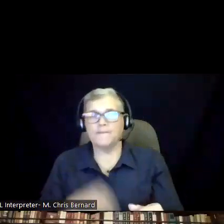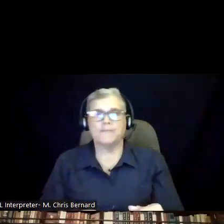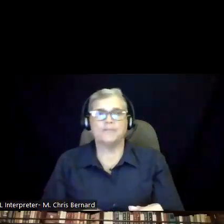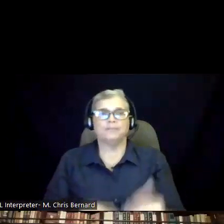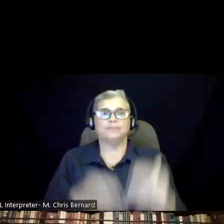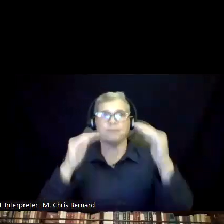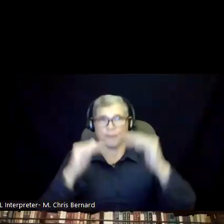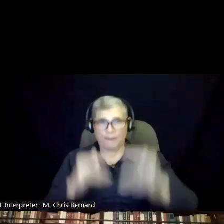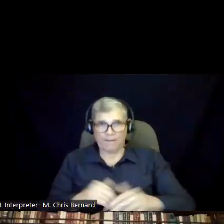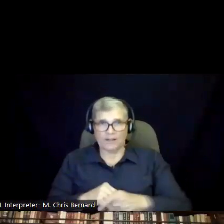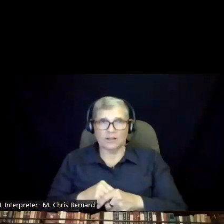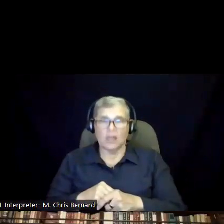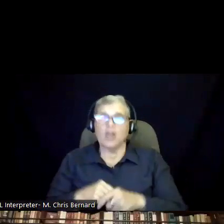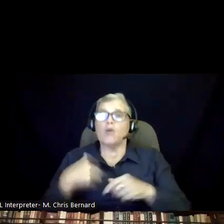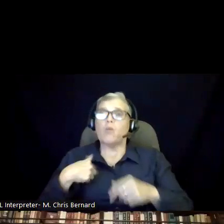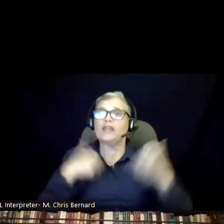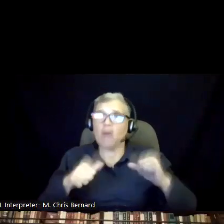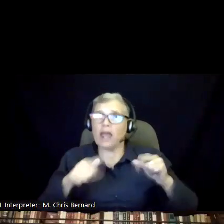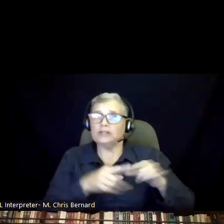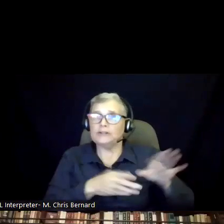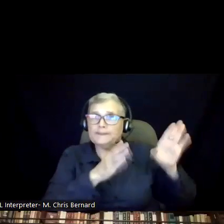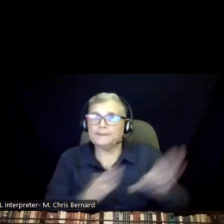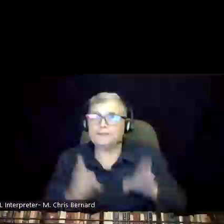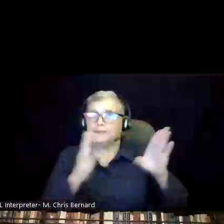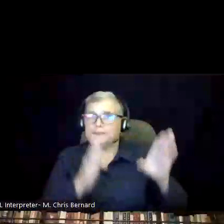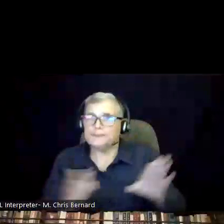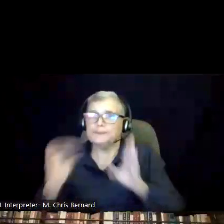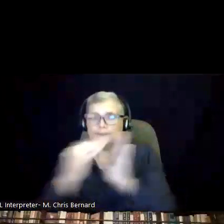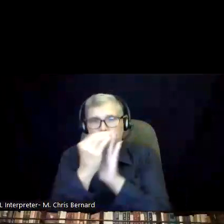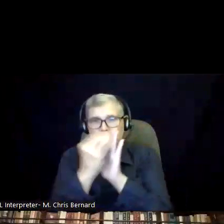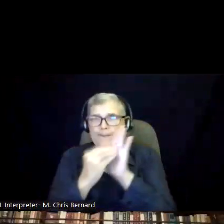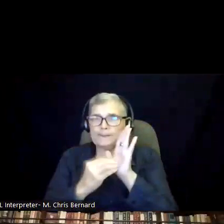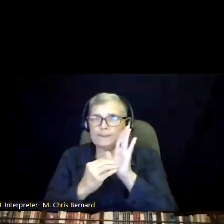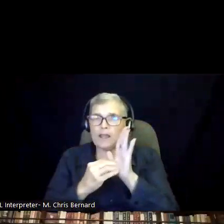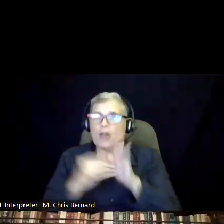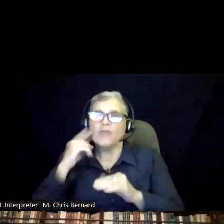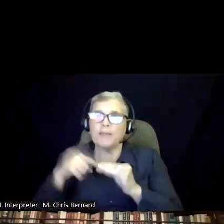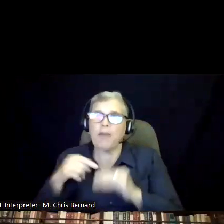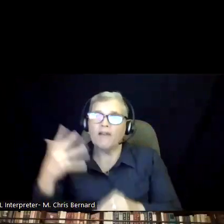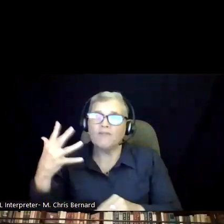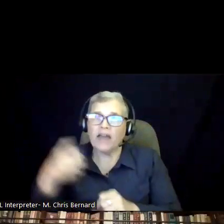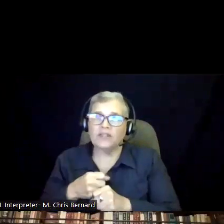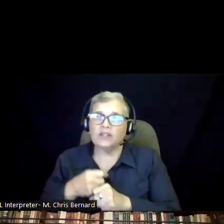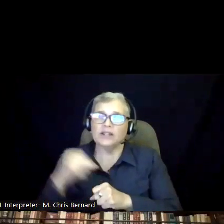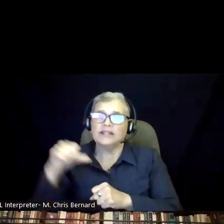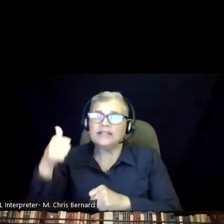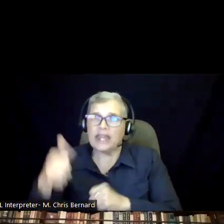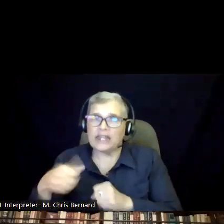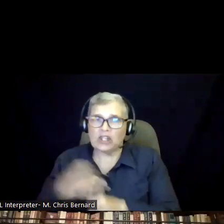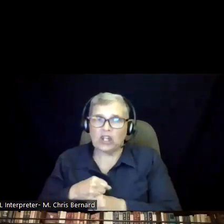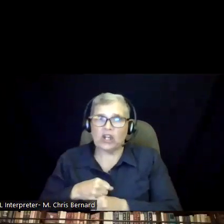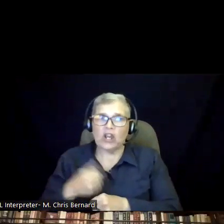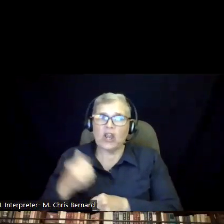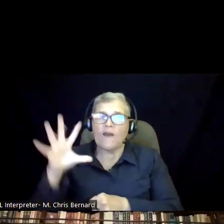And we try to do so strategically. We're always thinking on a 5, 10, 50-year horizon about how